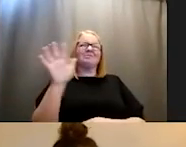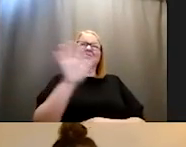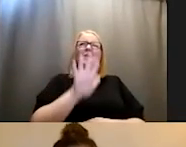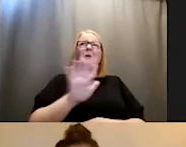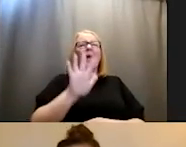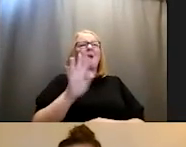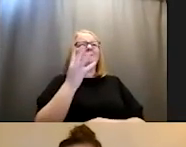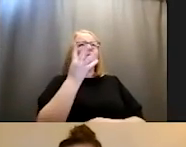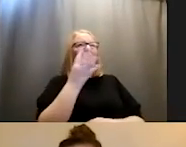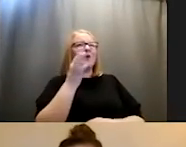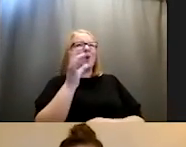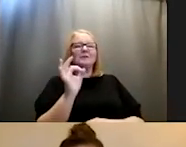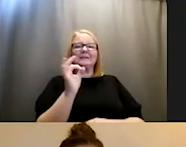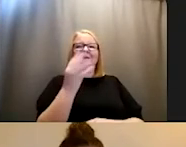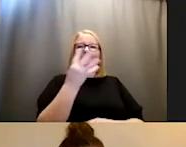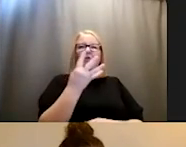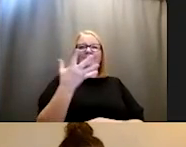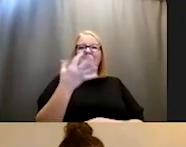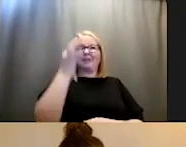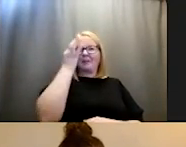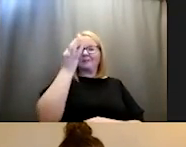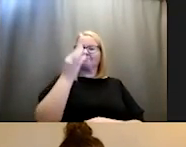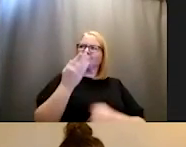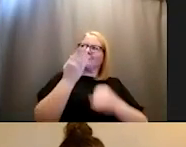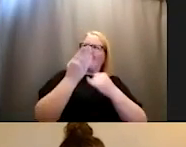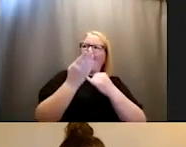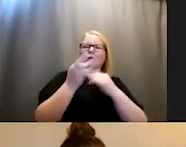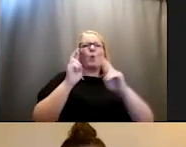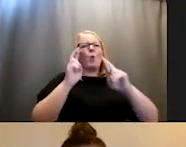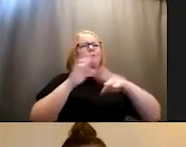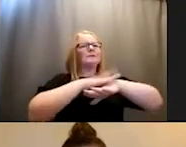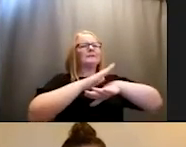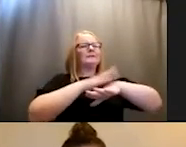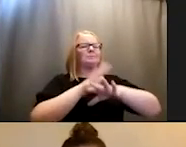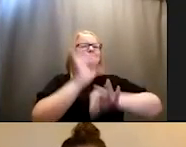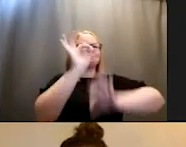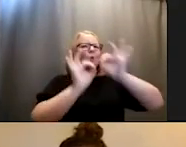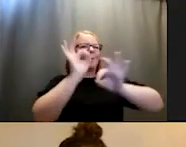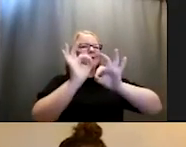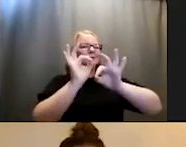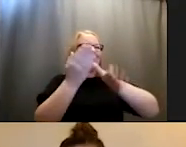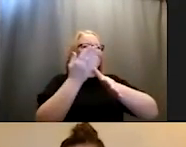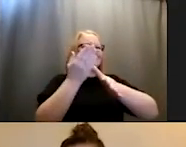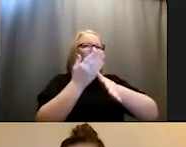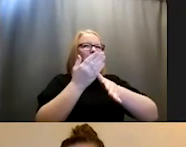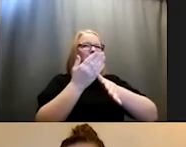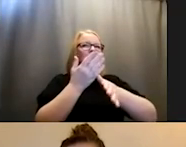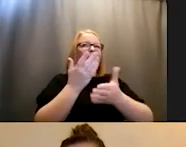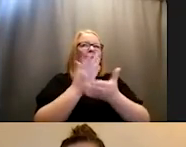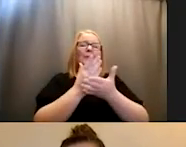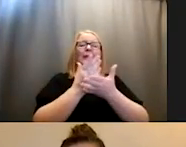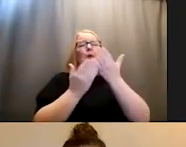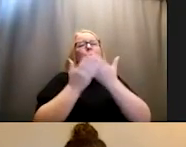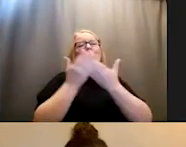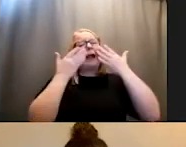to 45 minutes, and then we'll have time for Q&A at the end. Apologies in advance, I have a new very cute cat